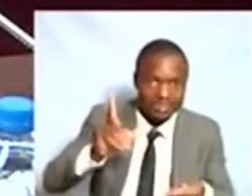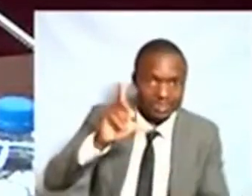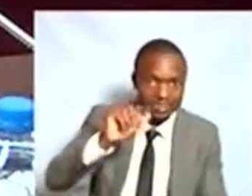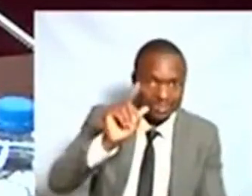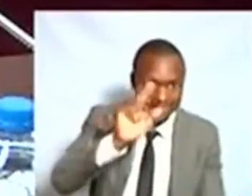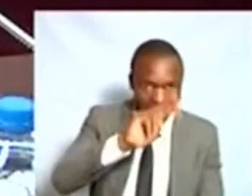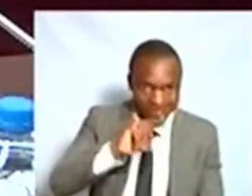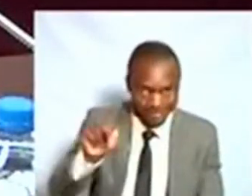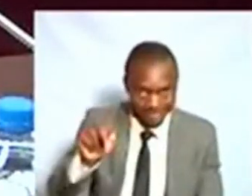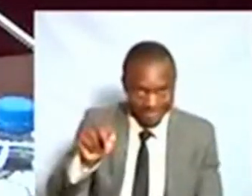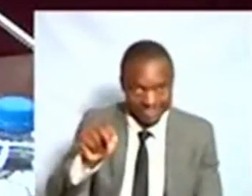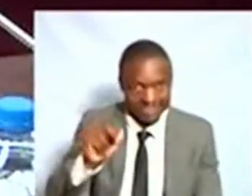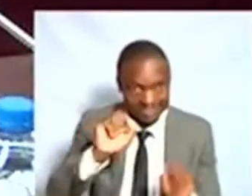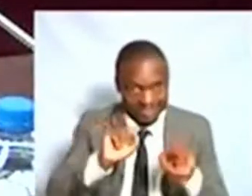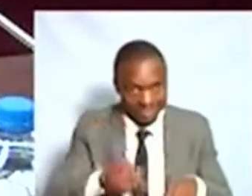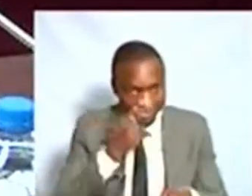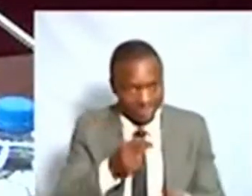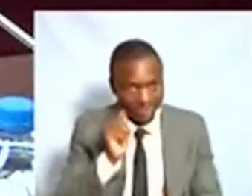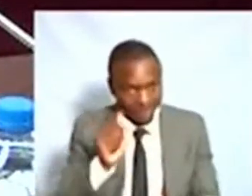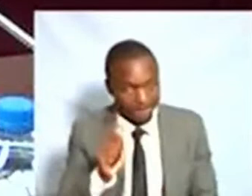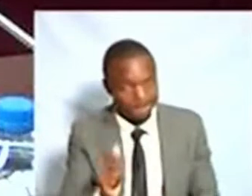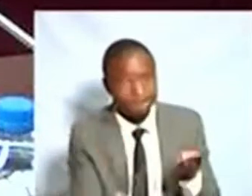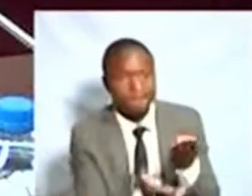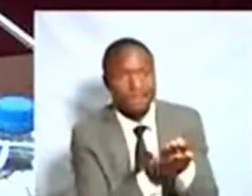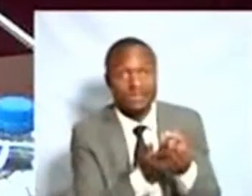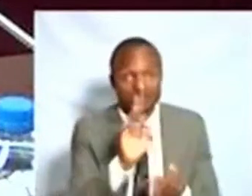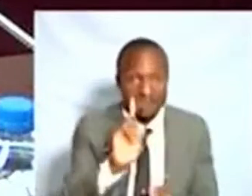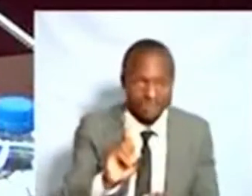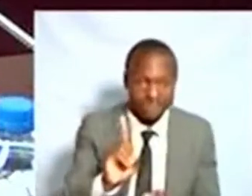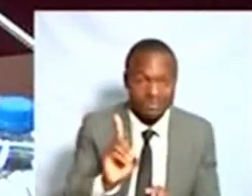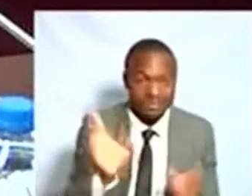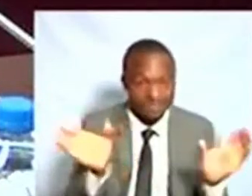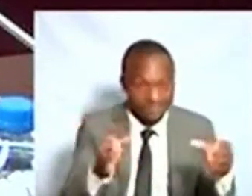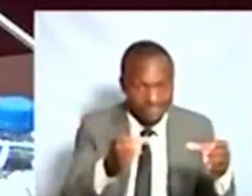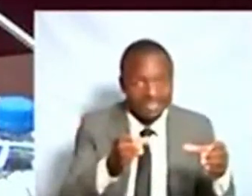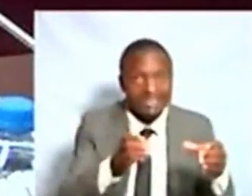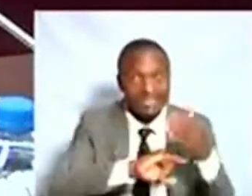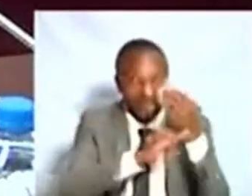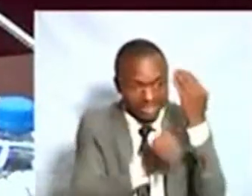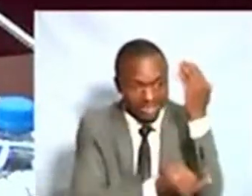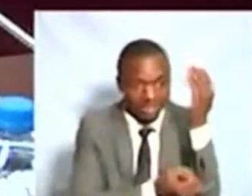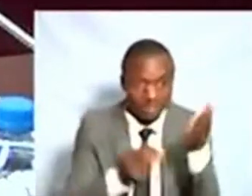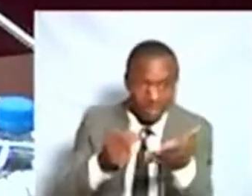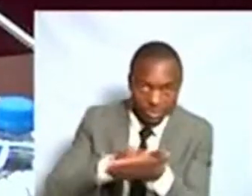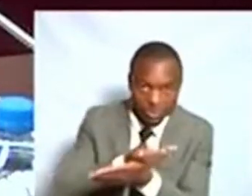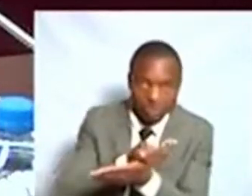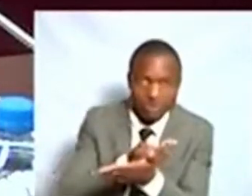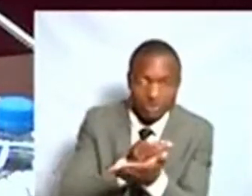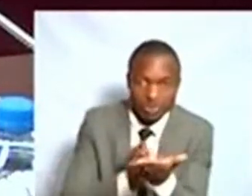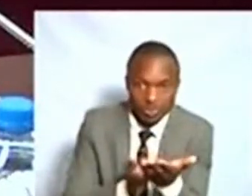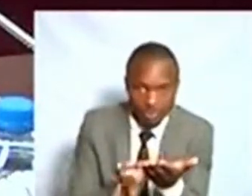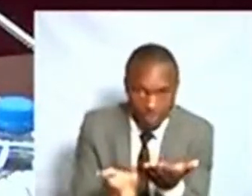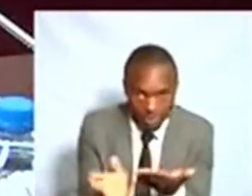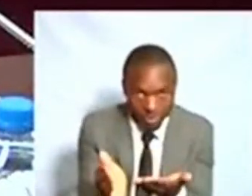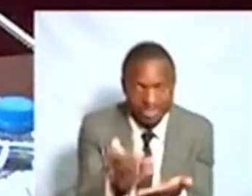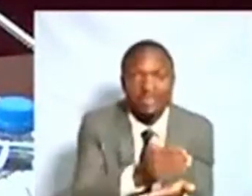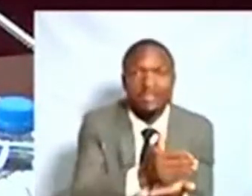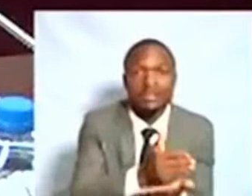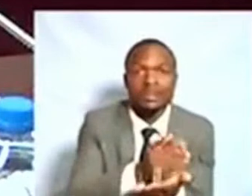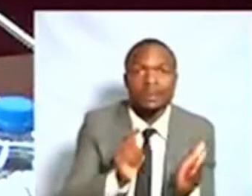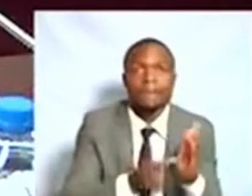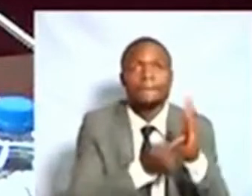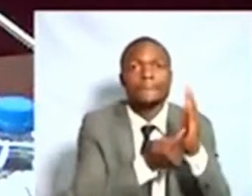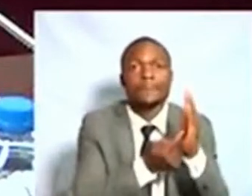2022. See Appendix 1. The council has introduced new collection points and engaged